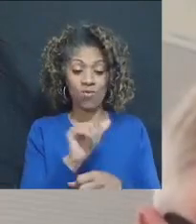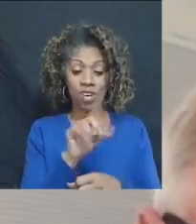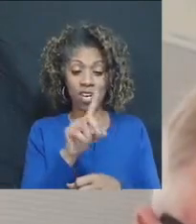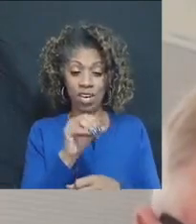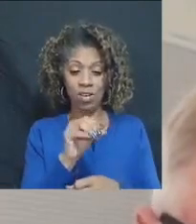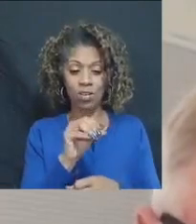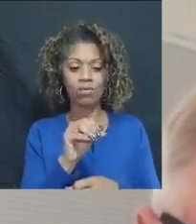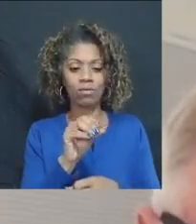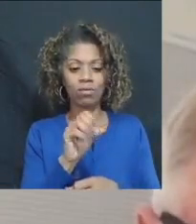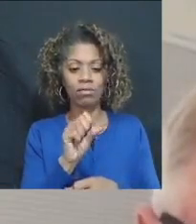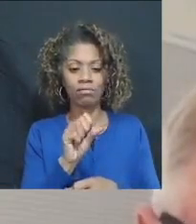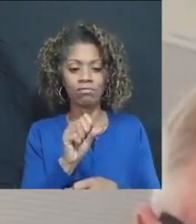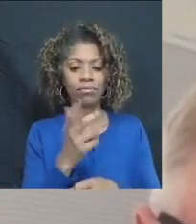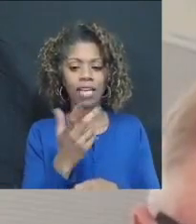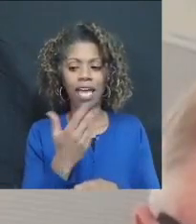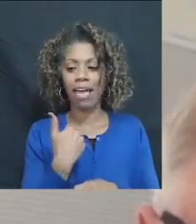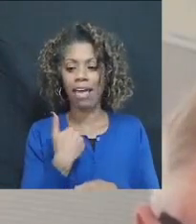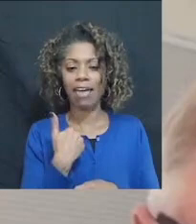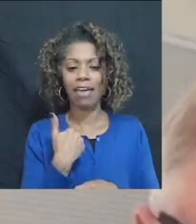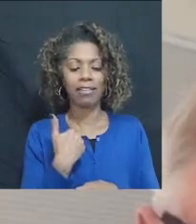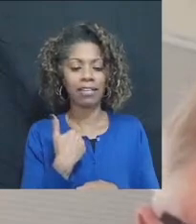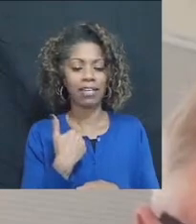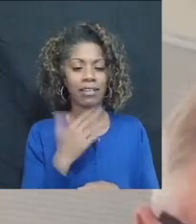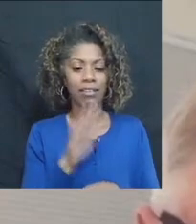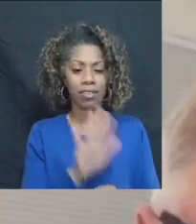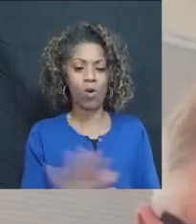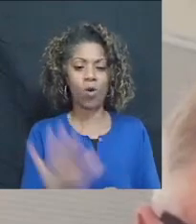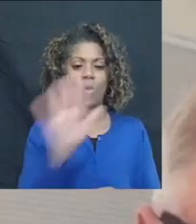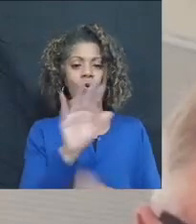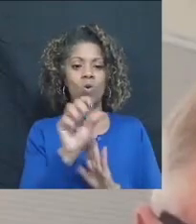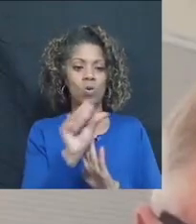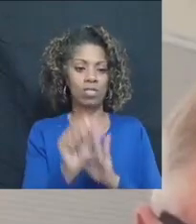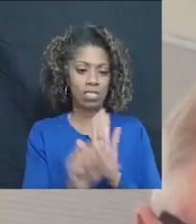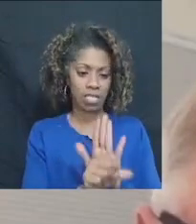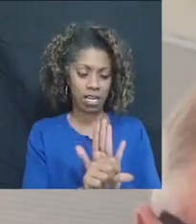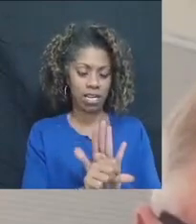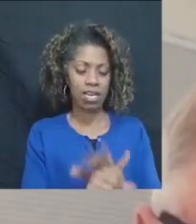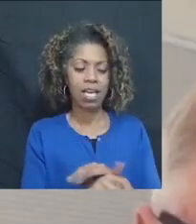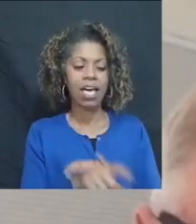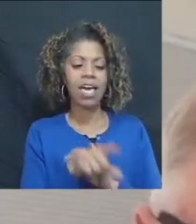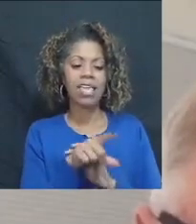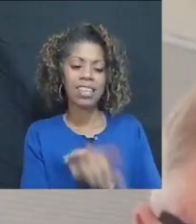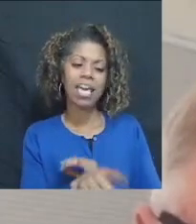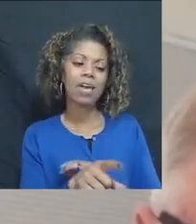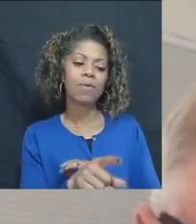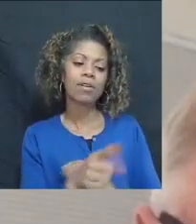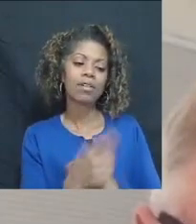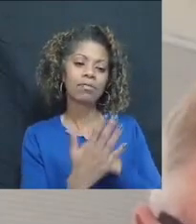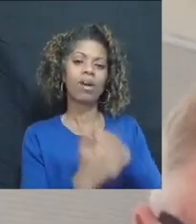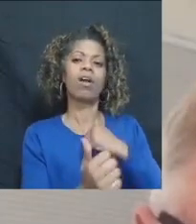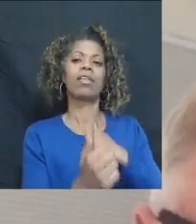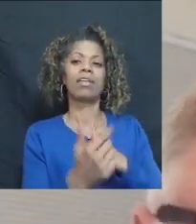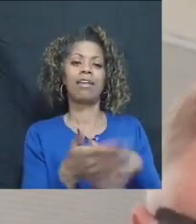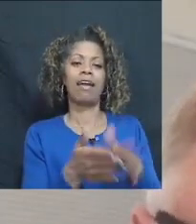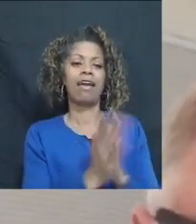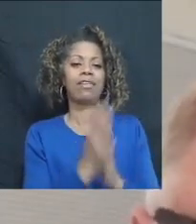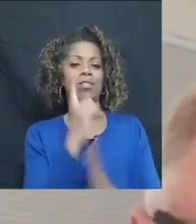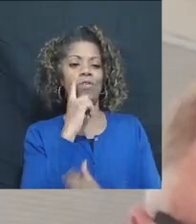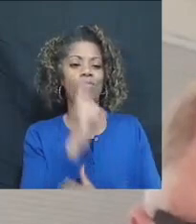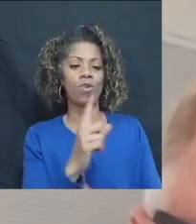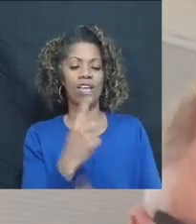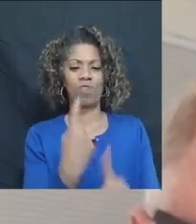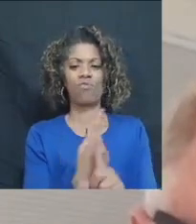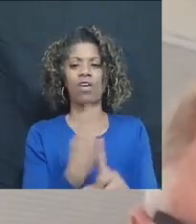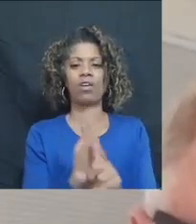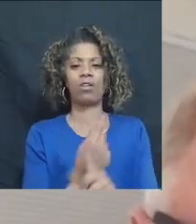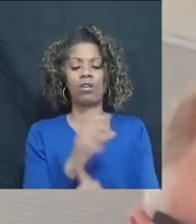the hospital saying they would like to bring on a physician and do a regular show where the community could just call